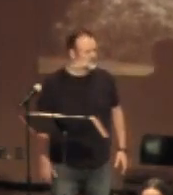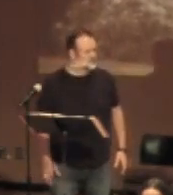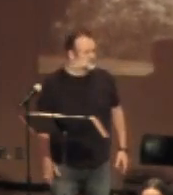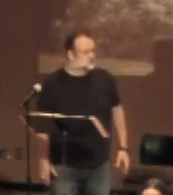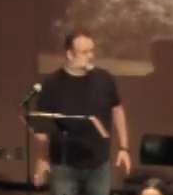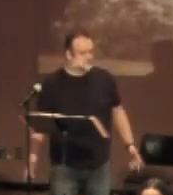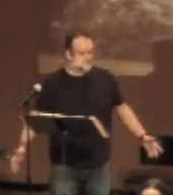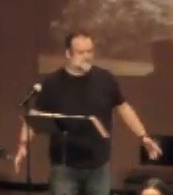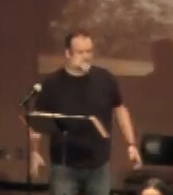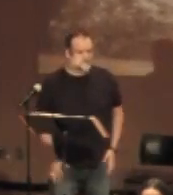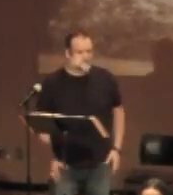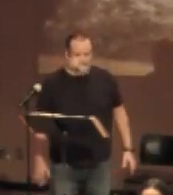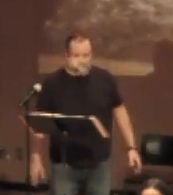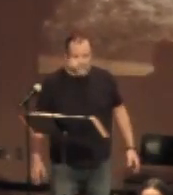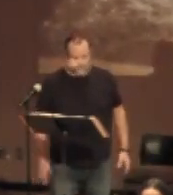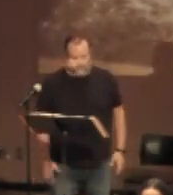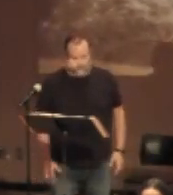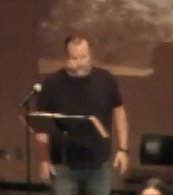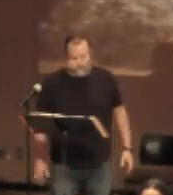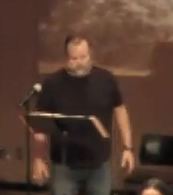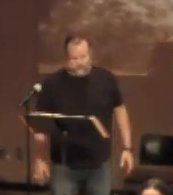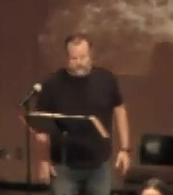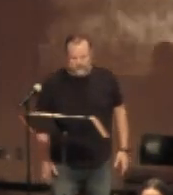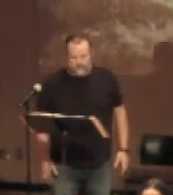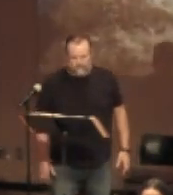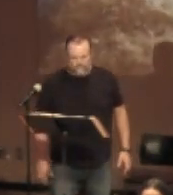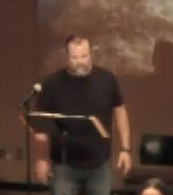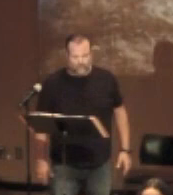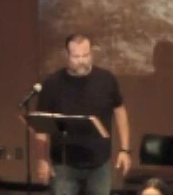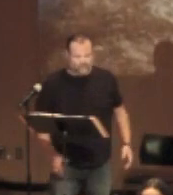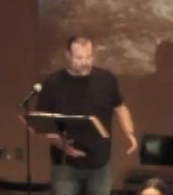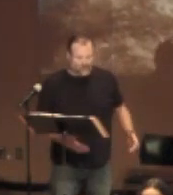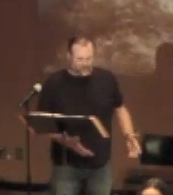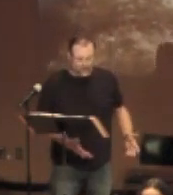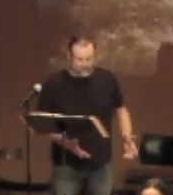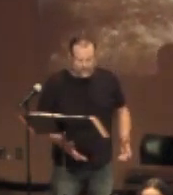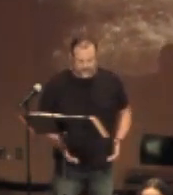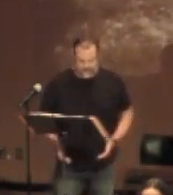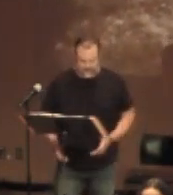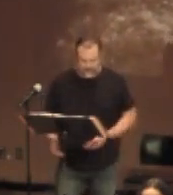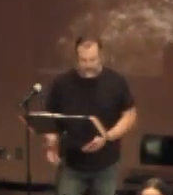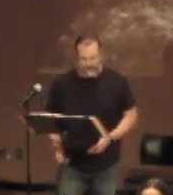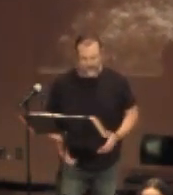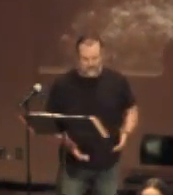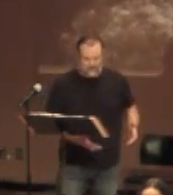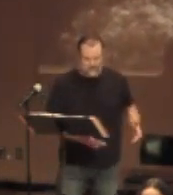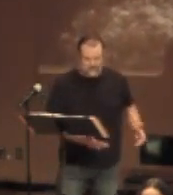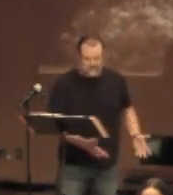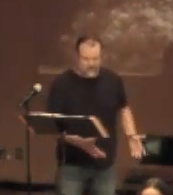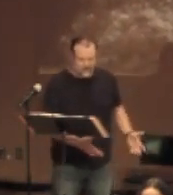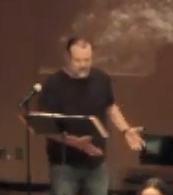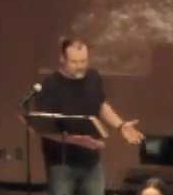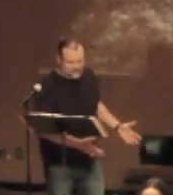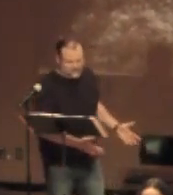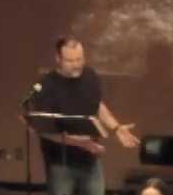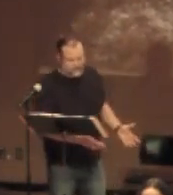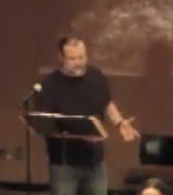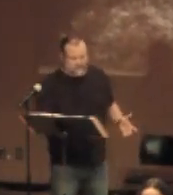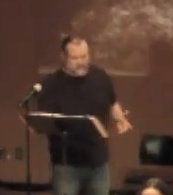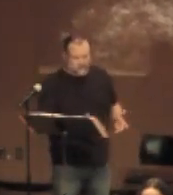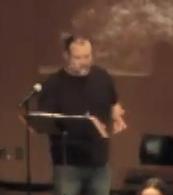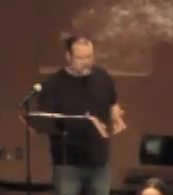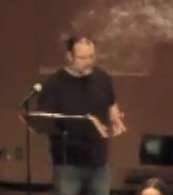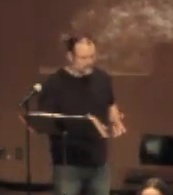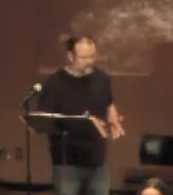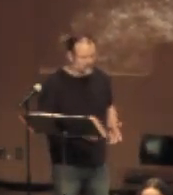stroke that's what she said in the message but now yeah I was trying to call her but then she called just now I stood there